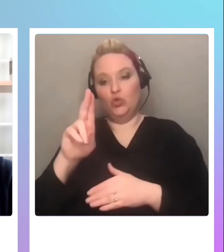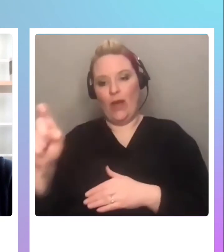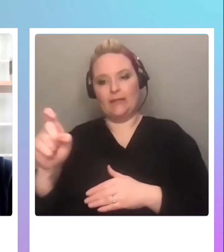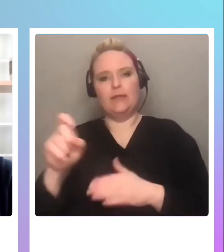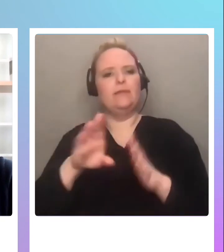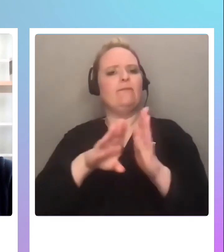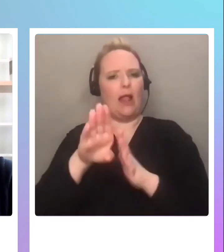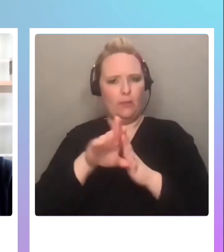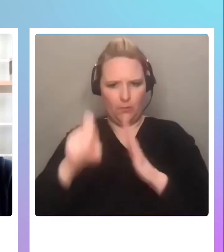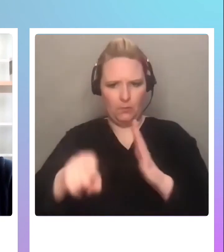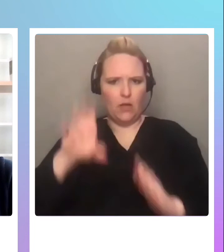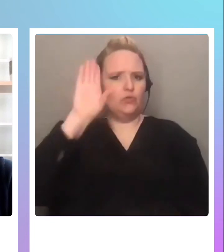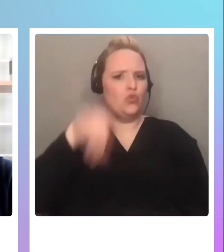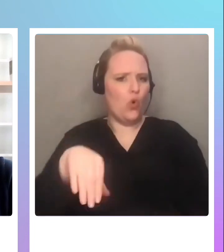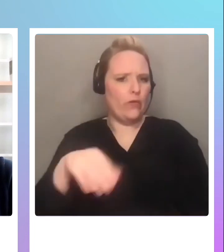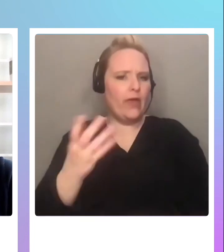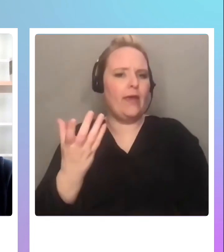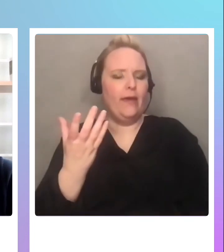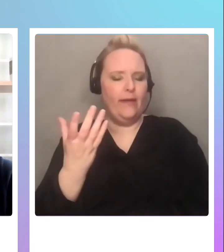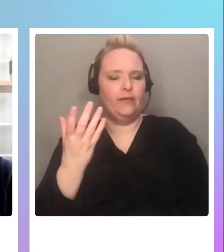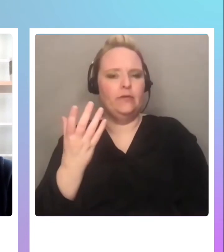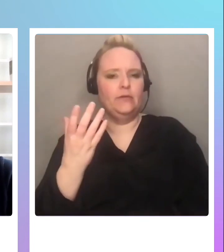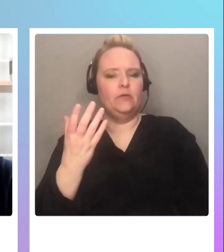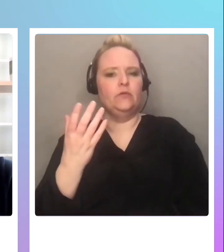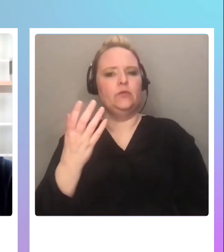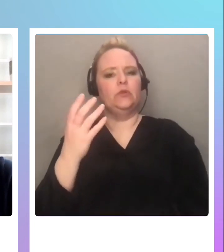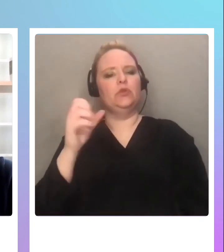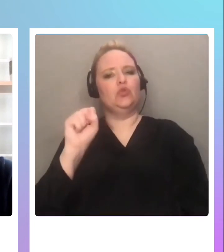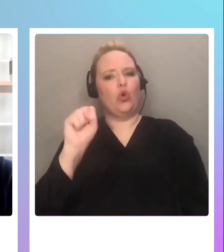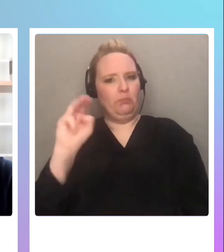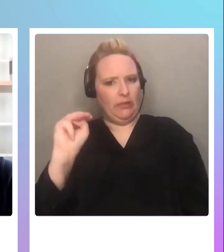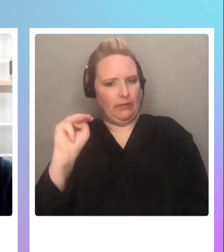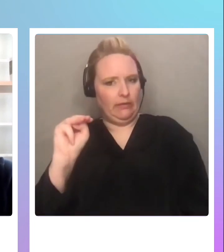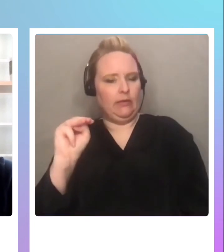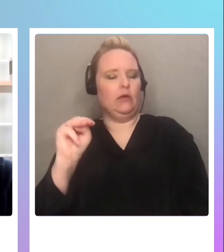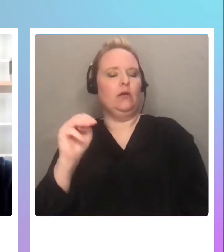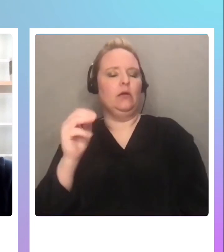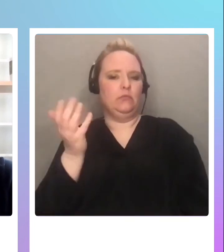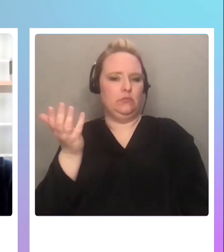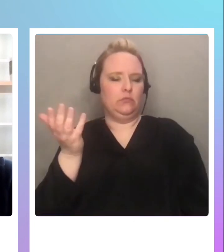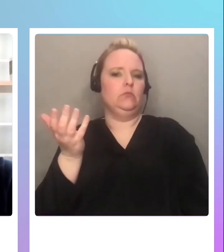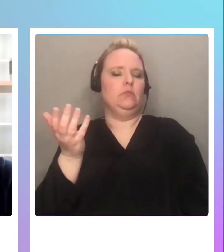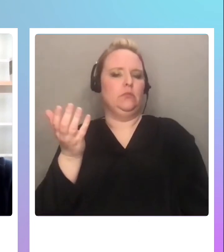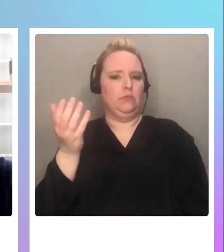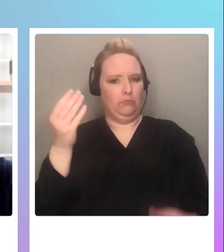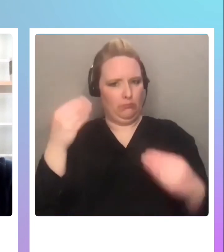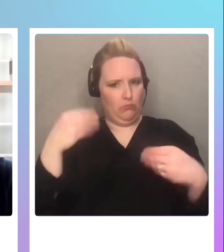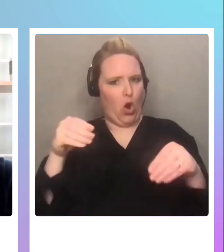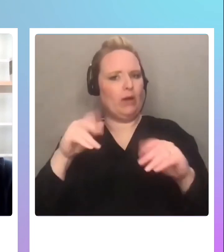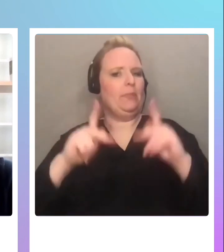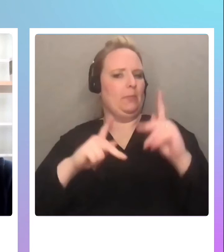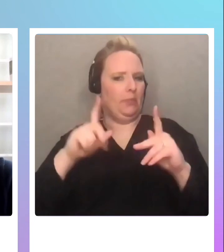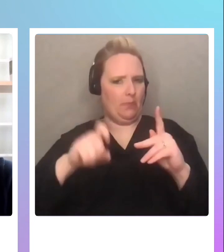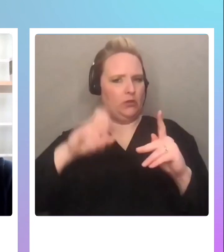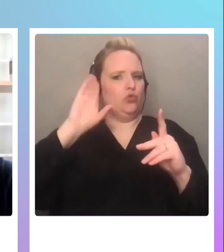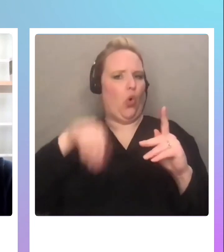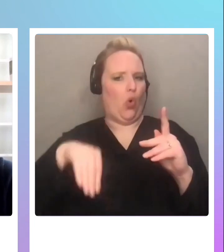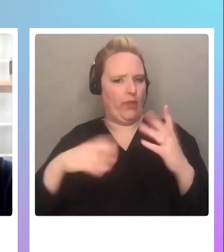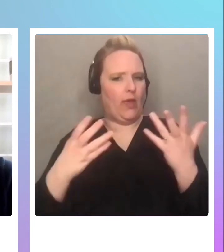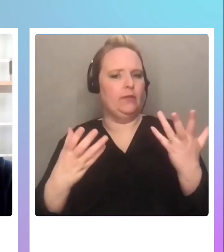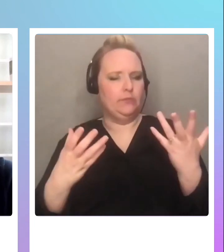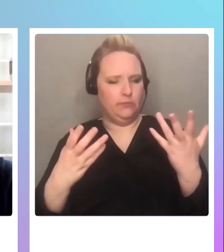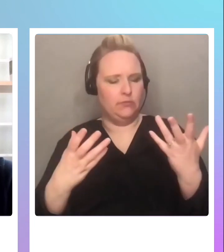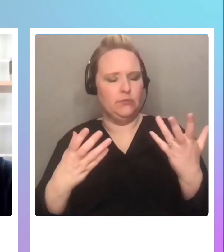developers. That is your, that is your social media, and marketing people, that, things like that.